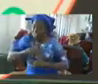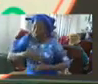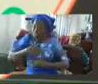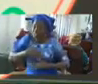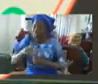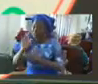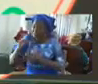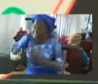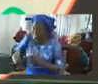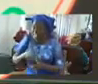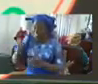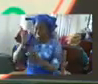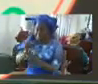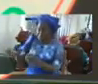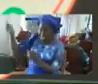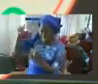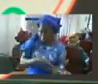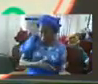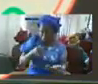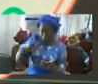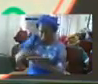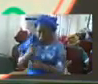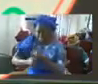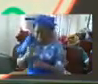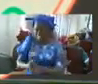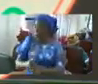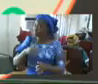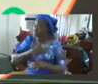Hurry up, hurry up. 6.